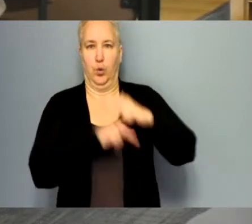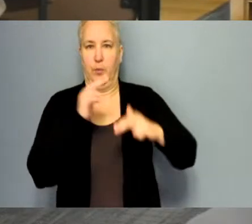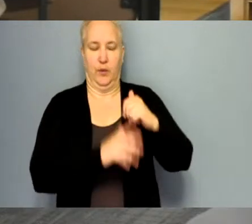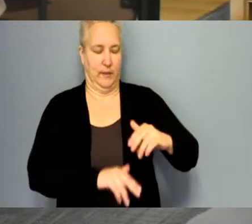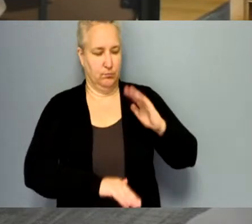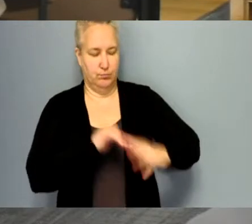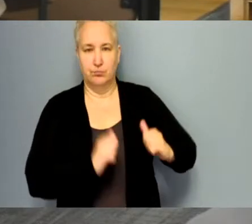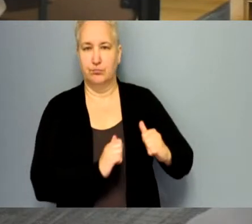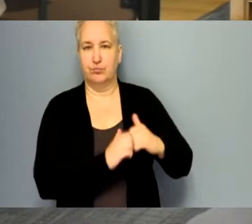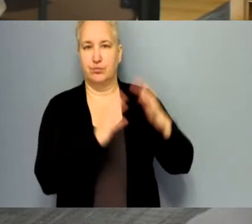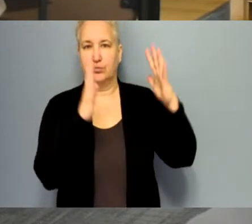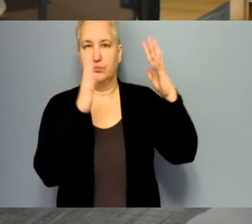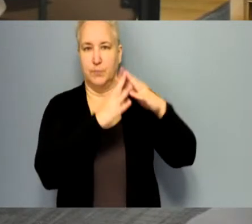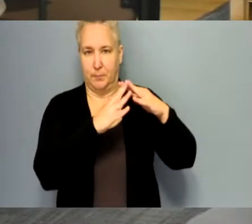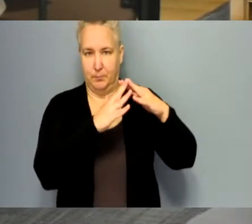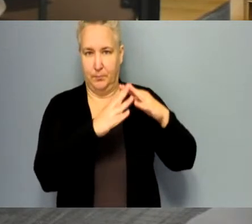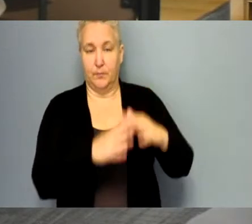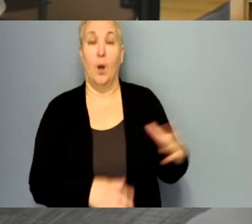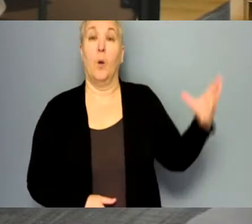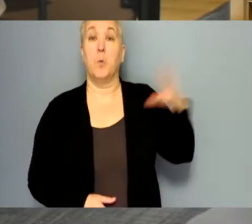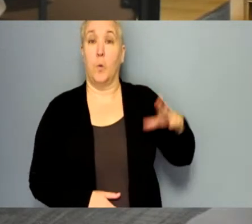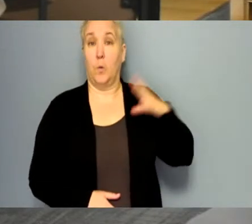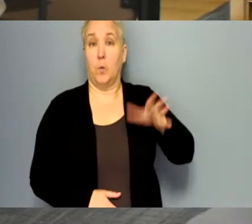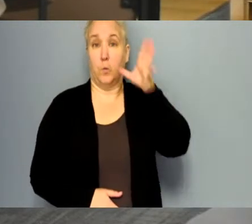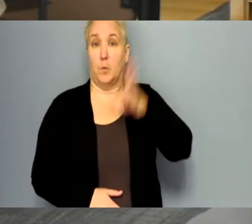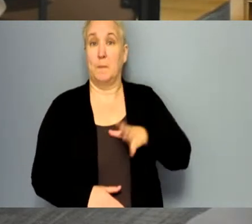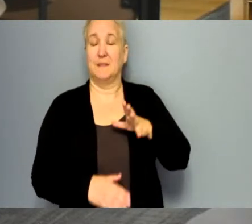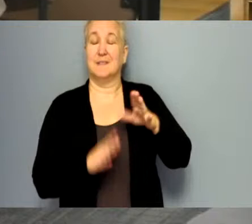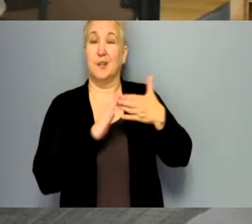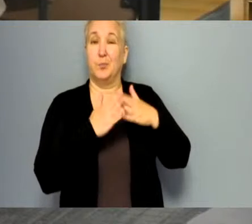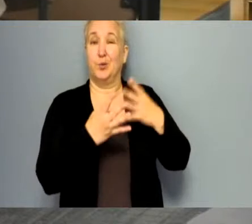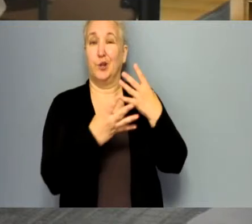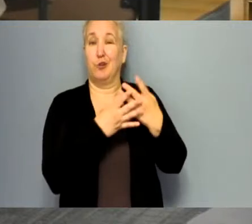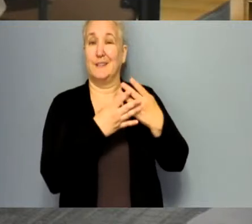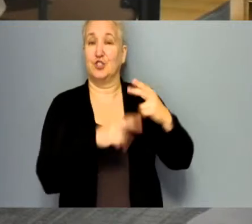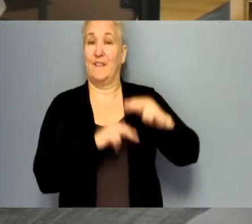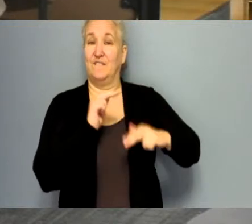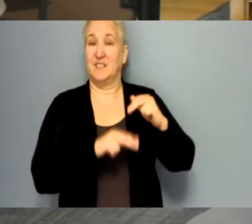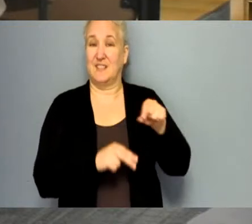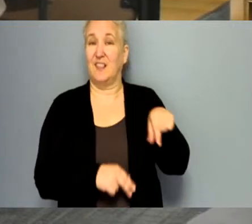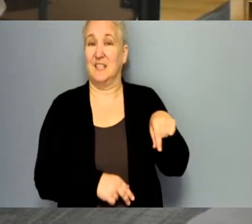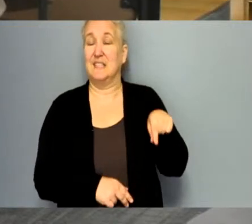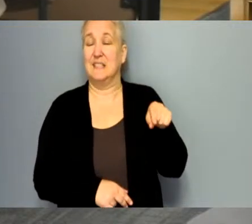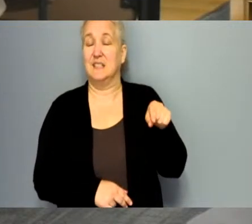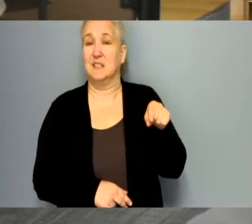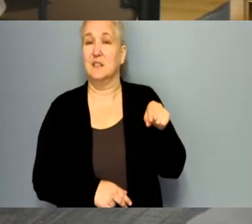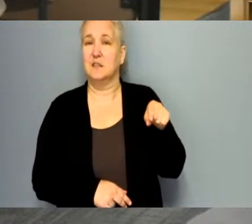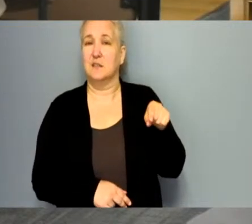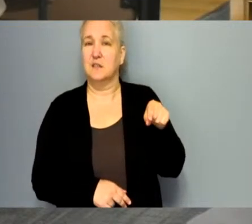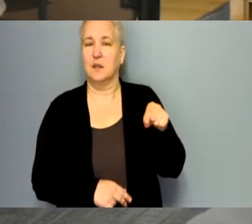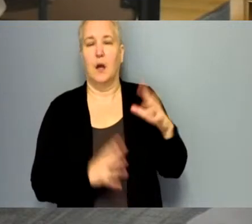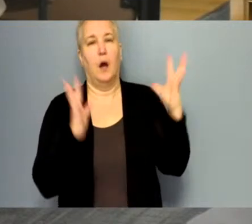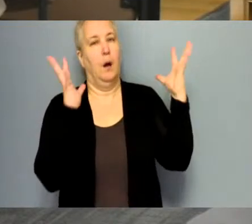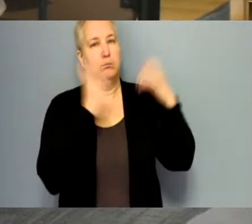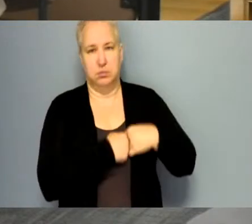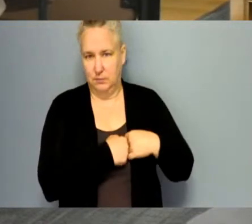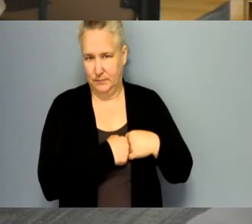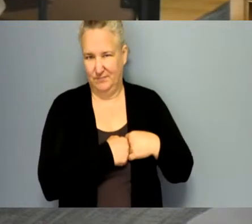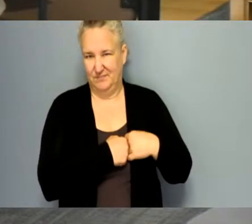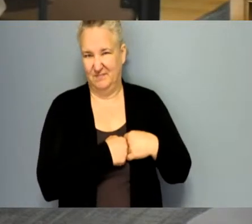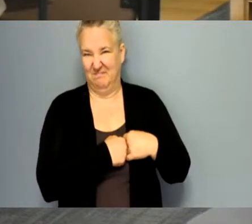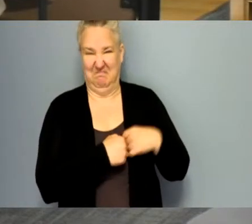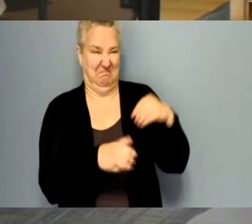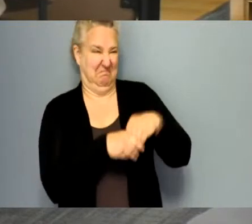The old Women's Community Correctional Facility was demolished, asbestos